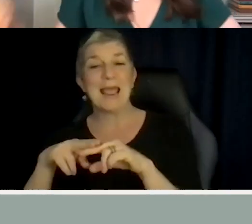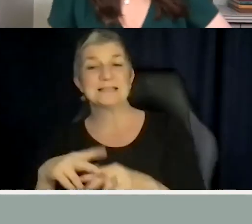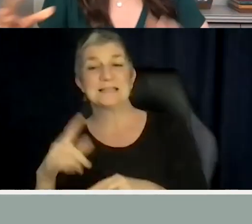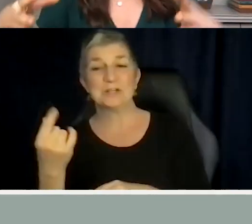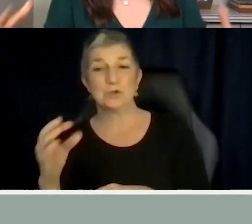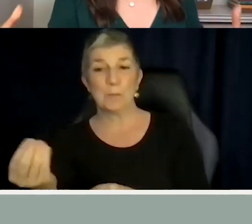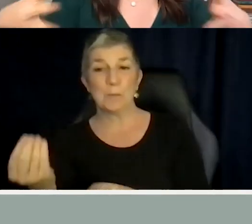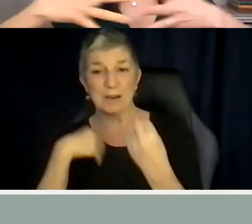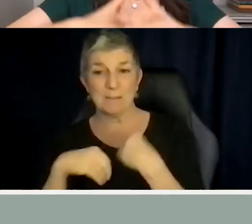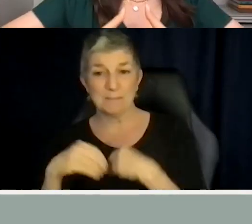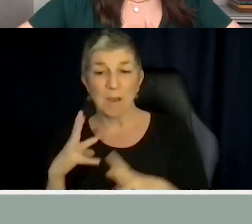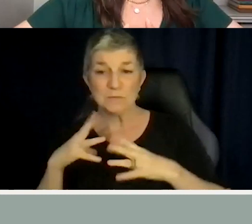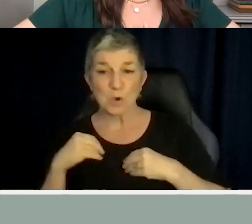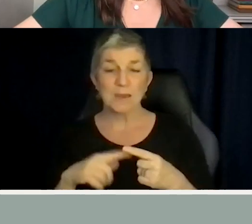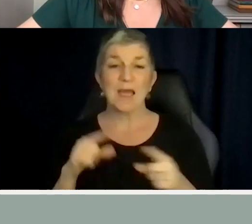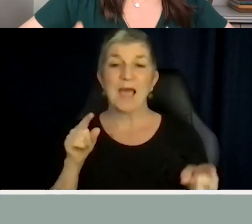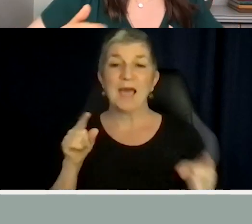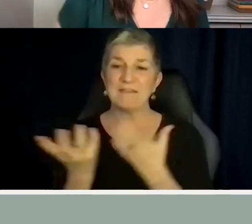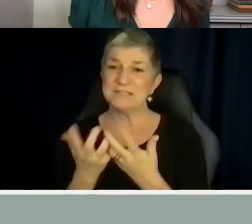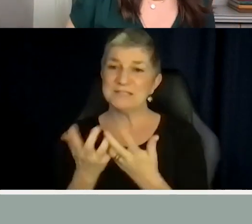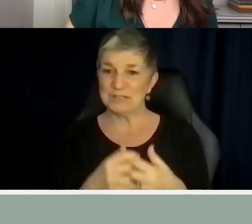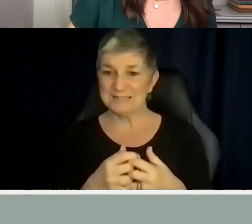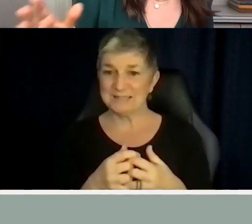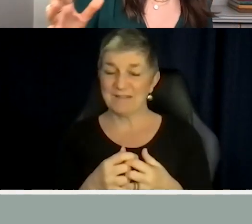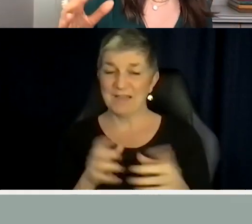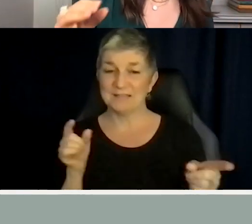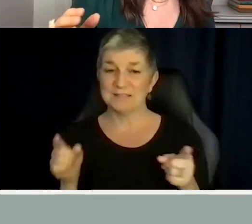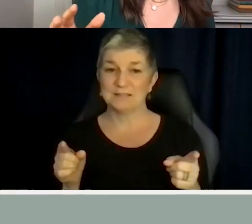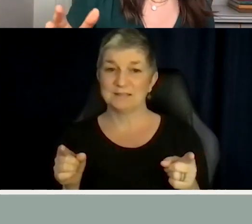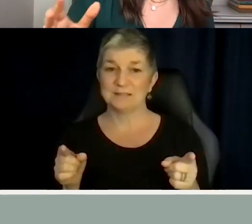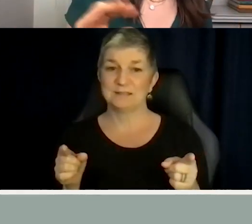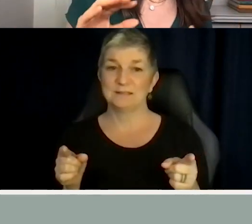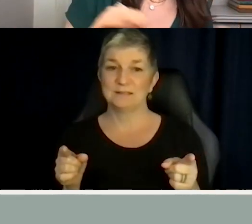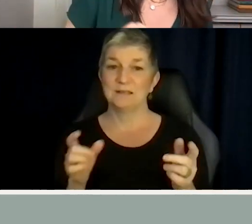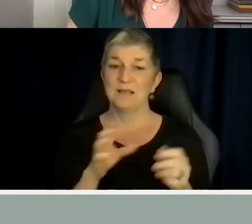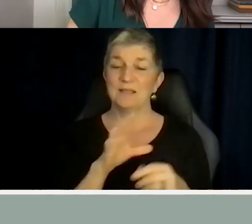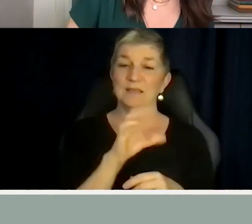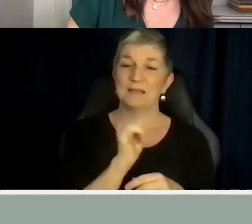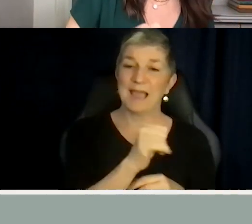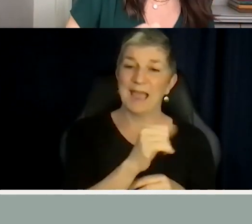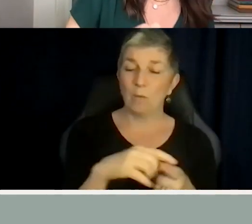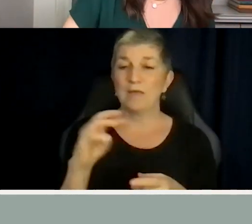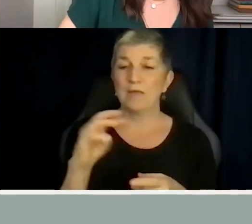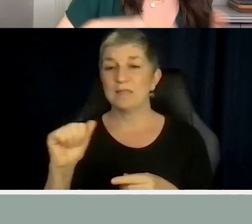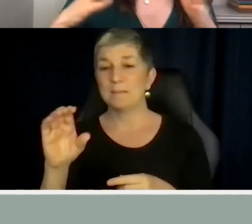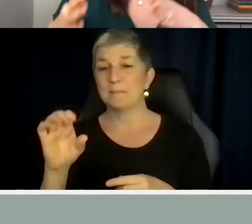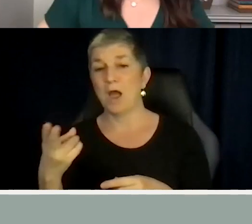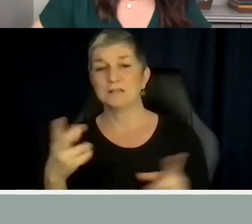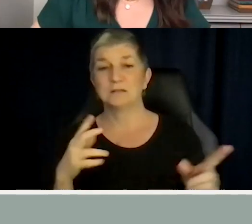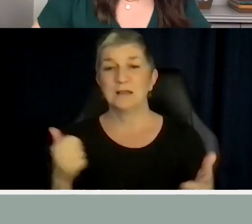and matcha actually have a synergistic effect. In that cacao enhances the absorption